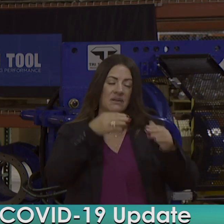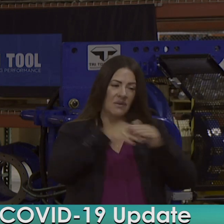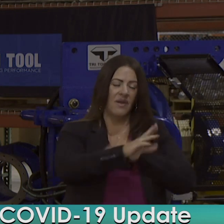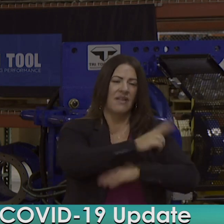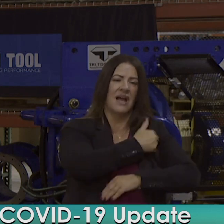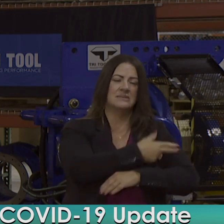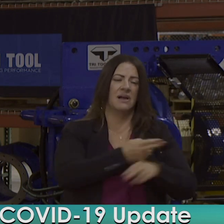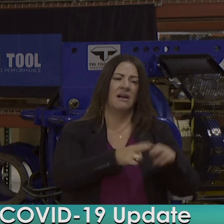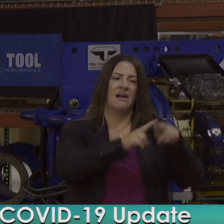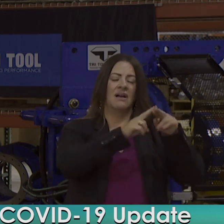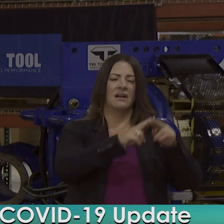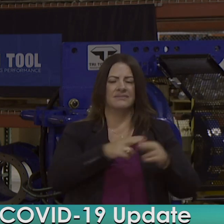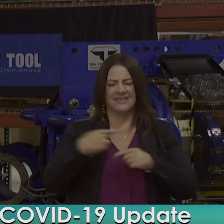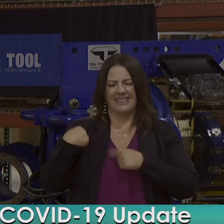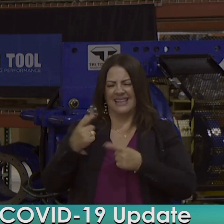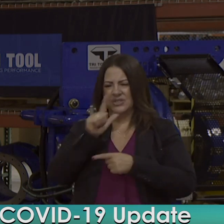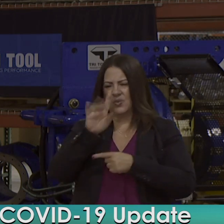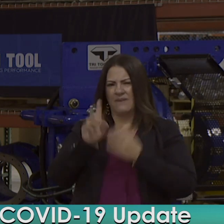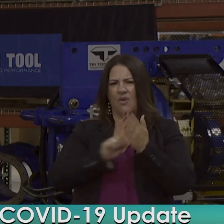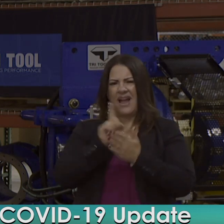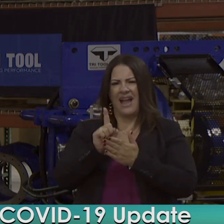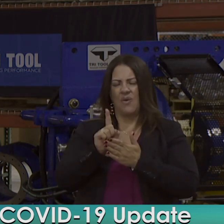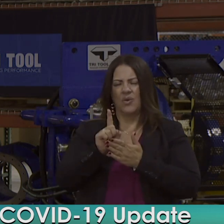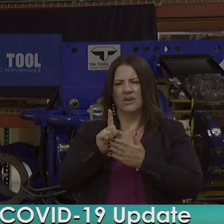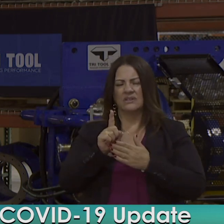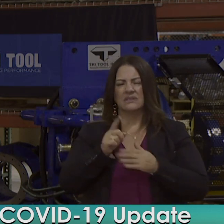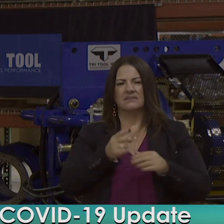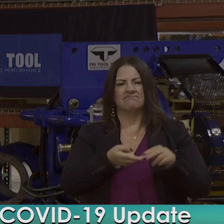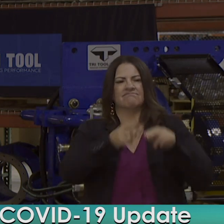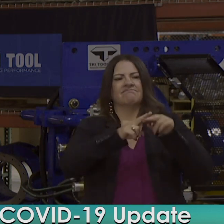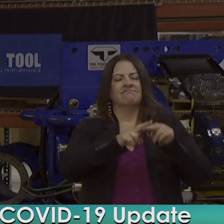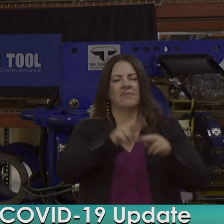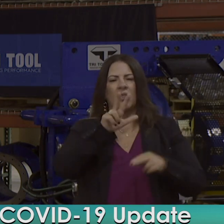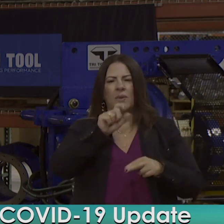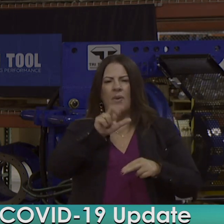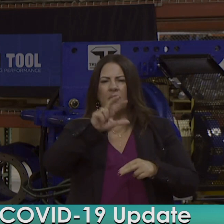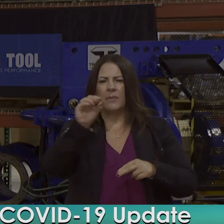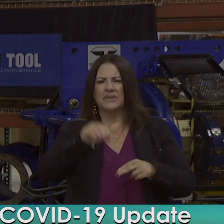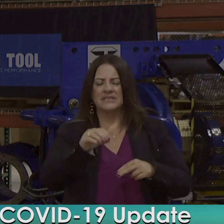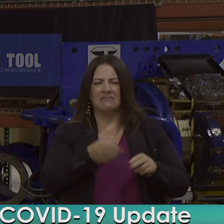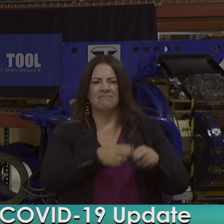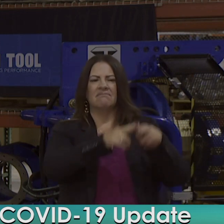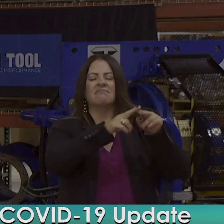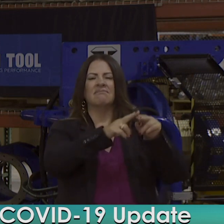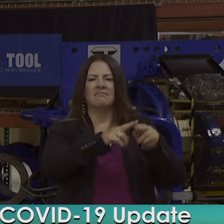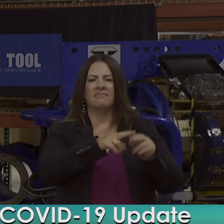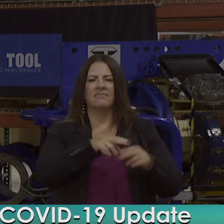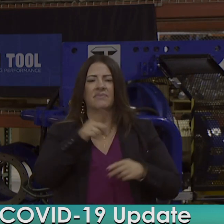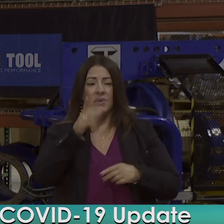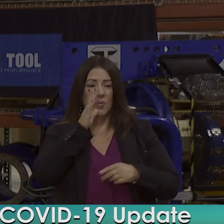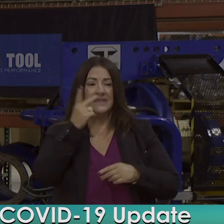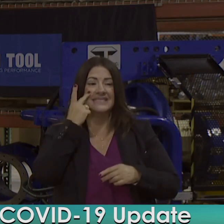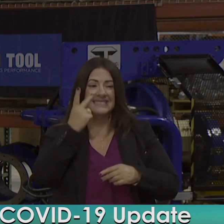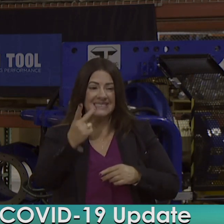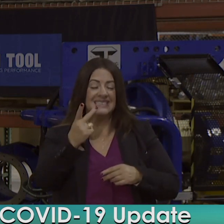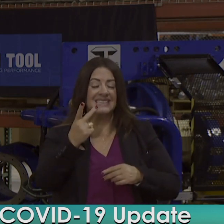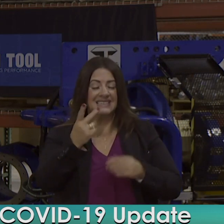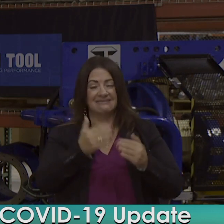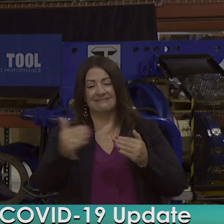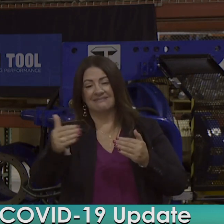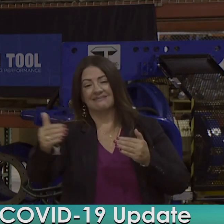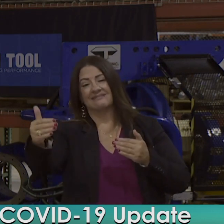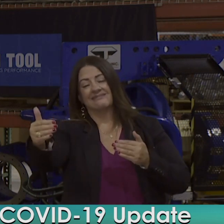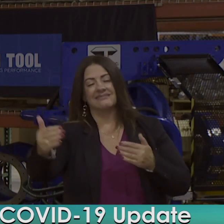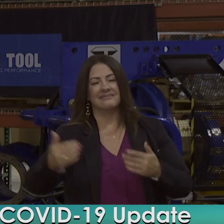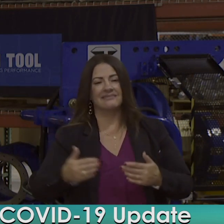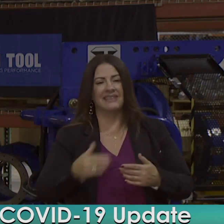state. Remember, just the last 24-hour reporting period went up another 3.3%. But you'll start seeing that tragically in the